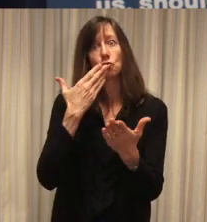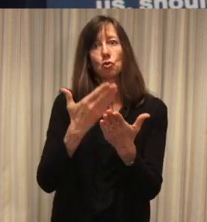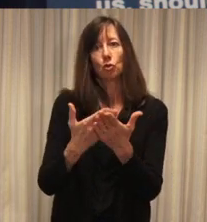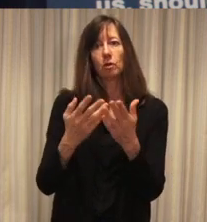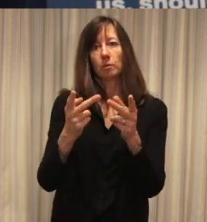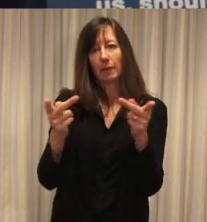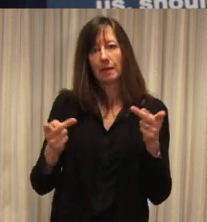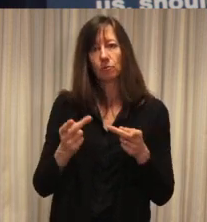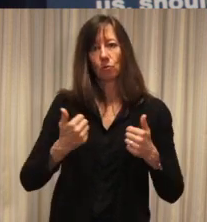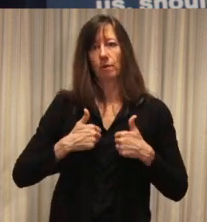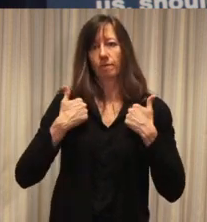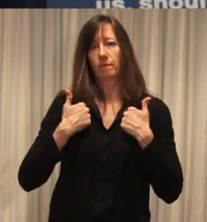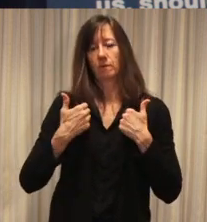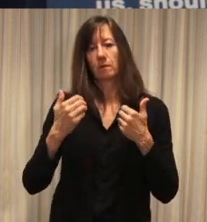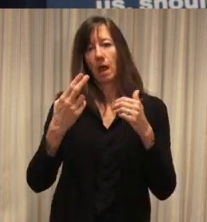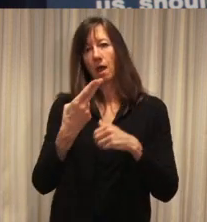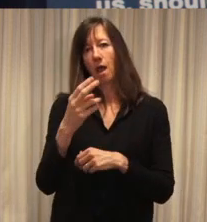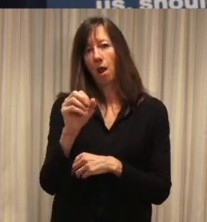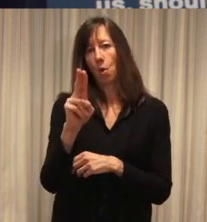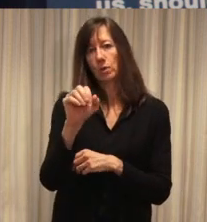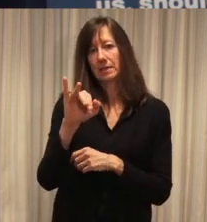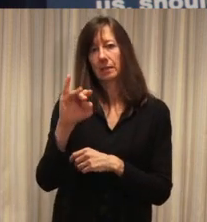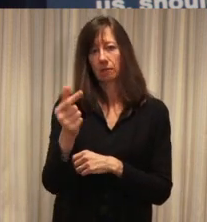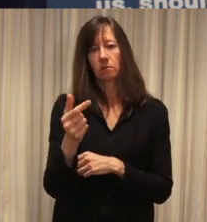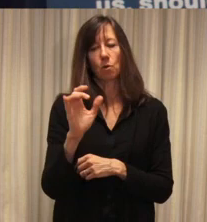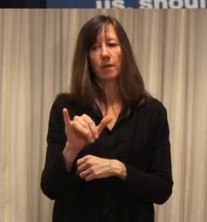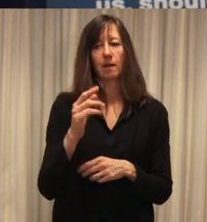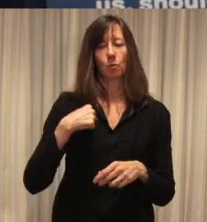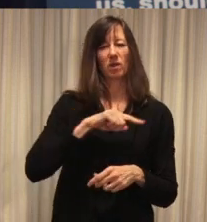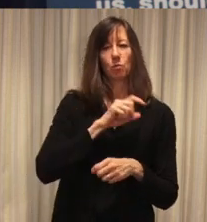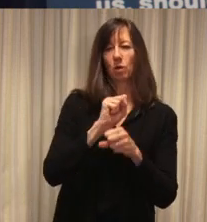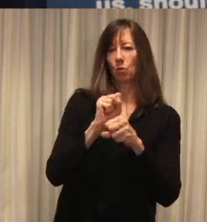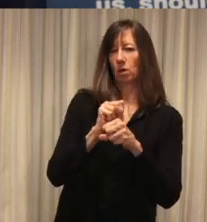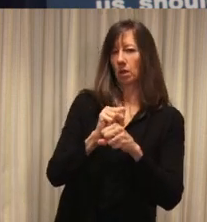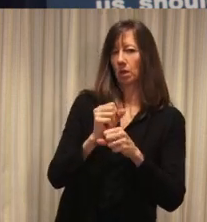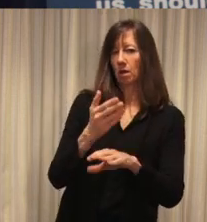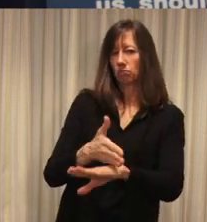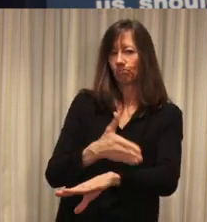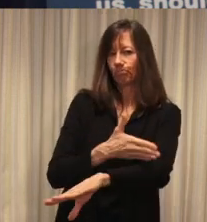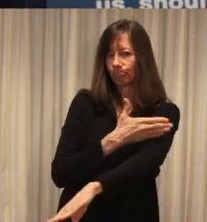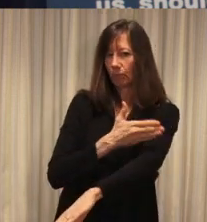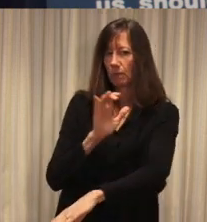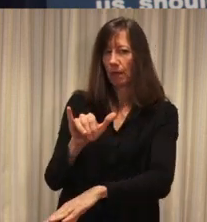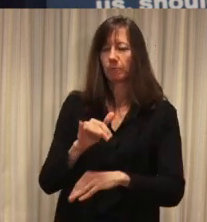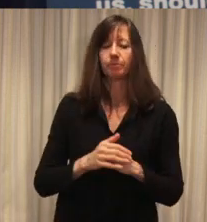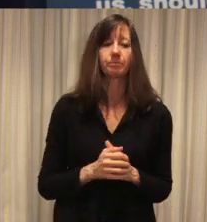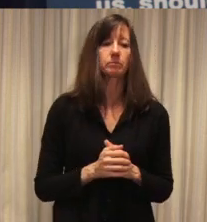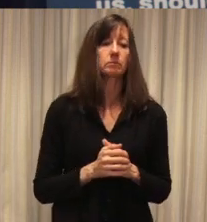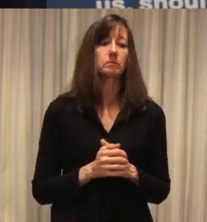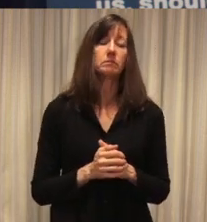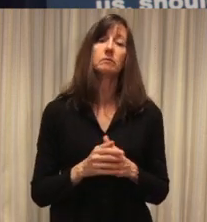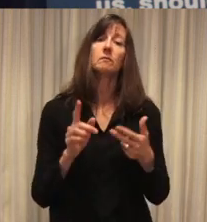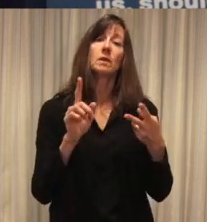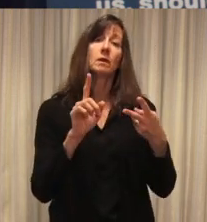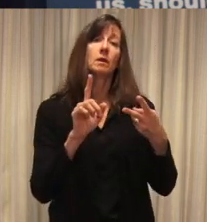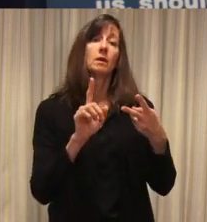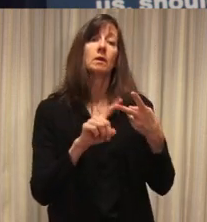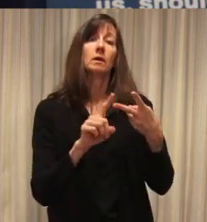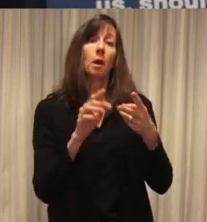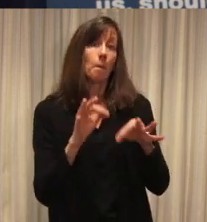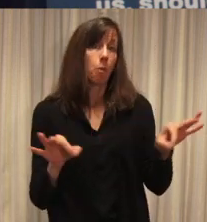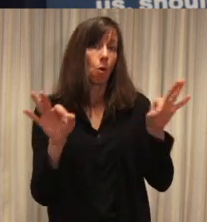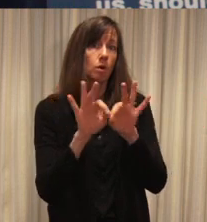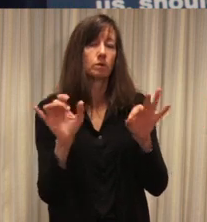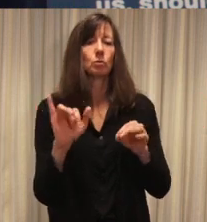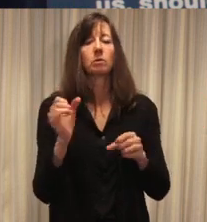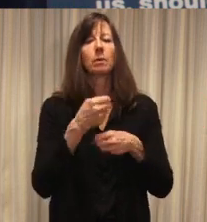consensus behind this, which we're working on. Two, this is going to be an expansive effort to make sure that all of